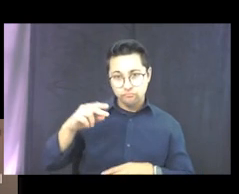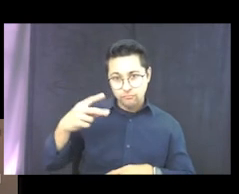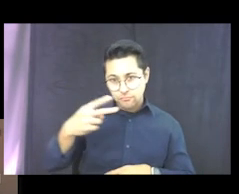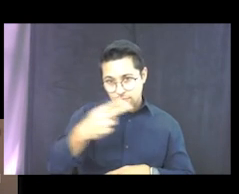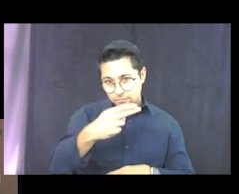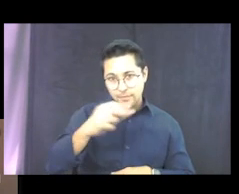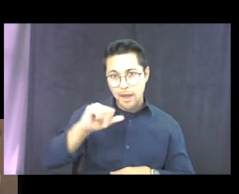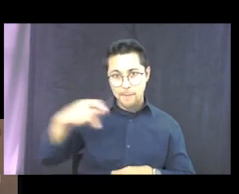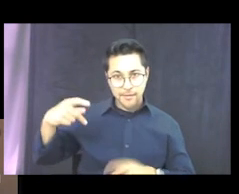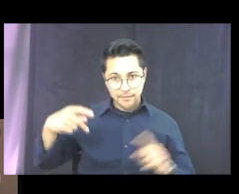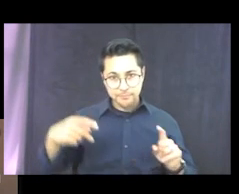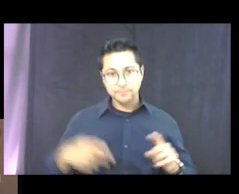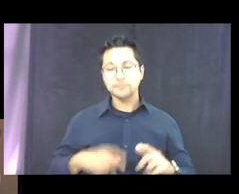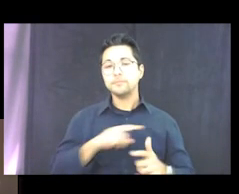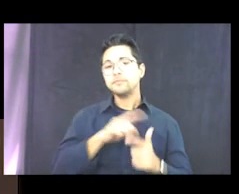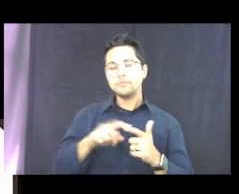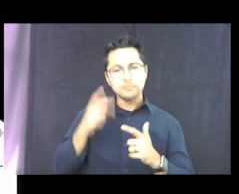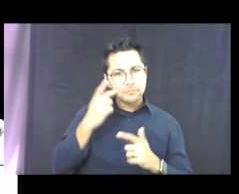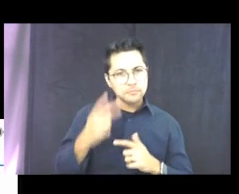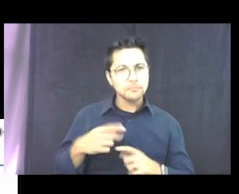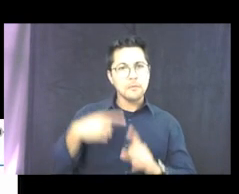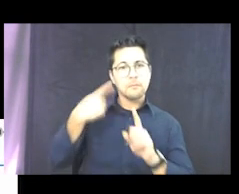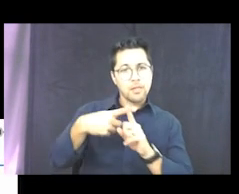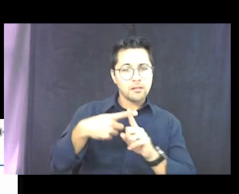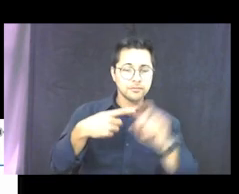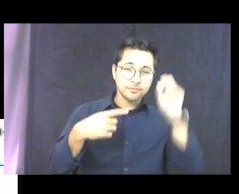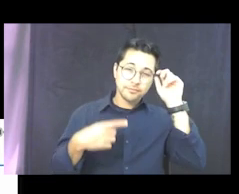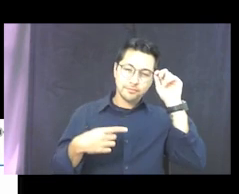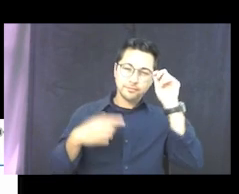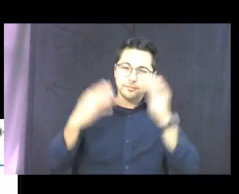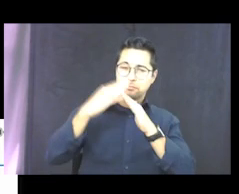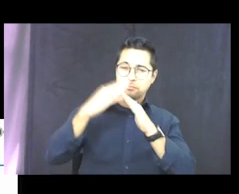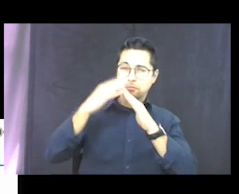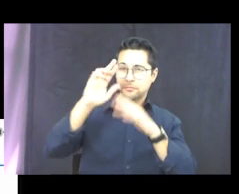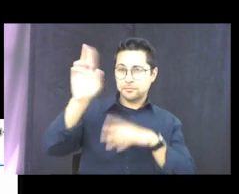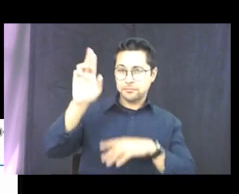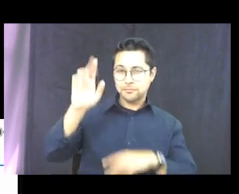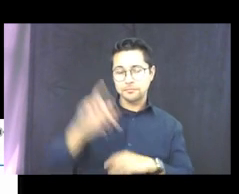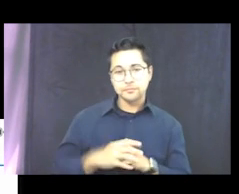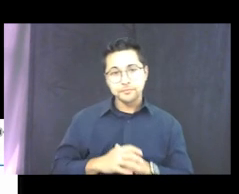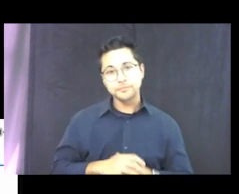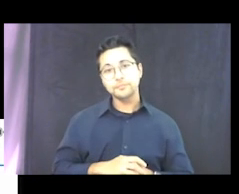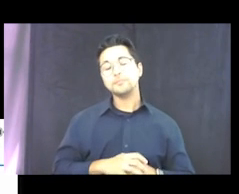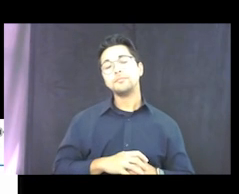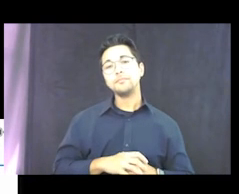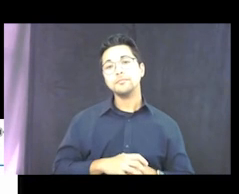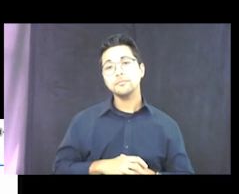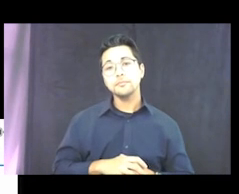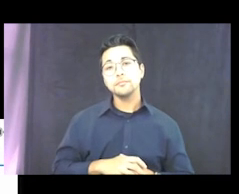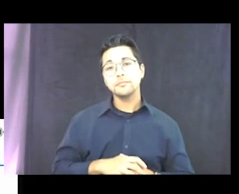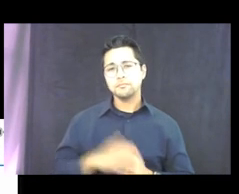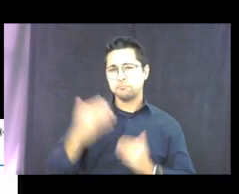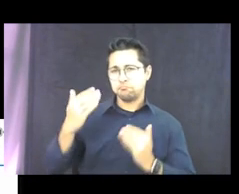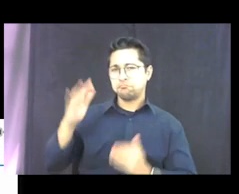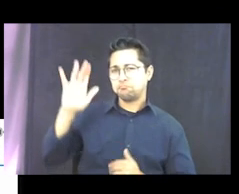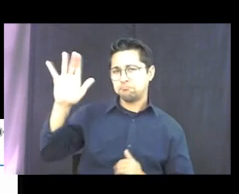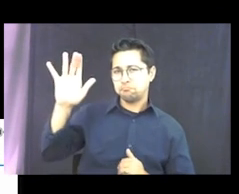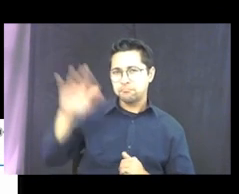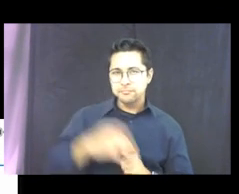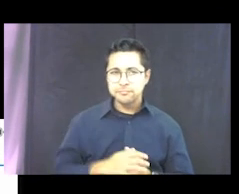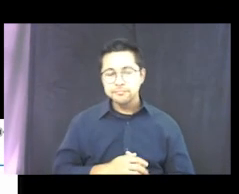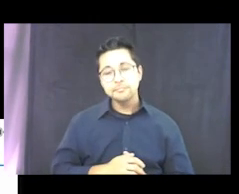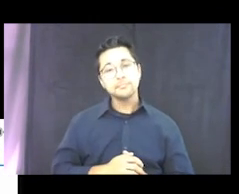phone. You will then see a plus icon located in the top right-hand corner of your screen. Go ahead and select this